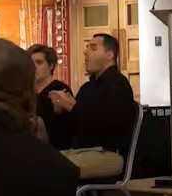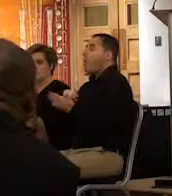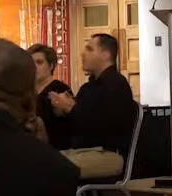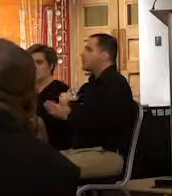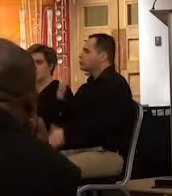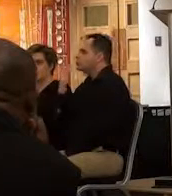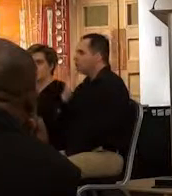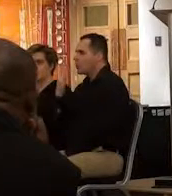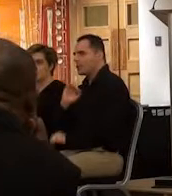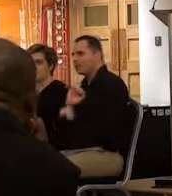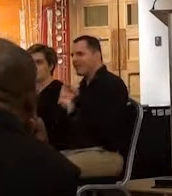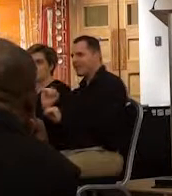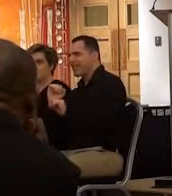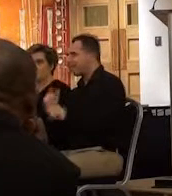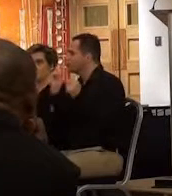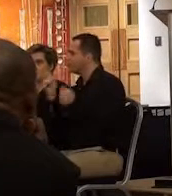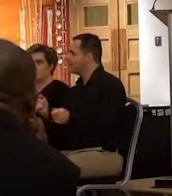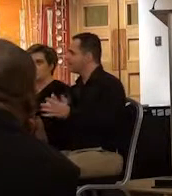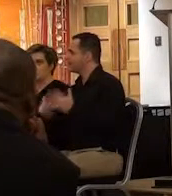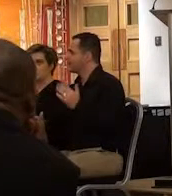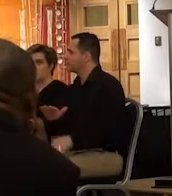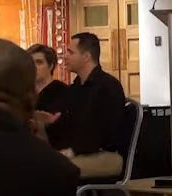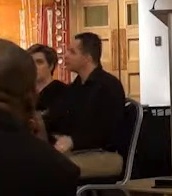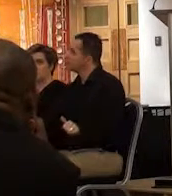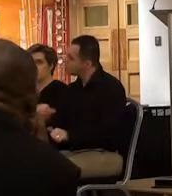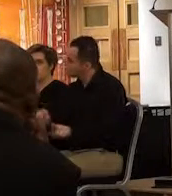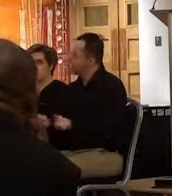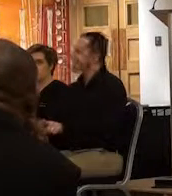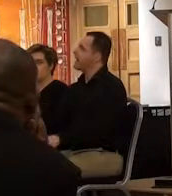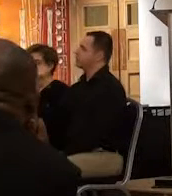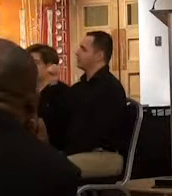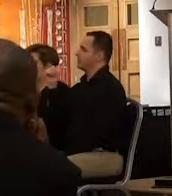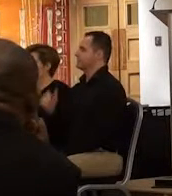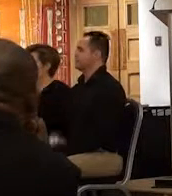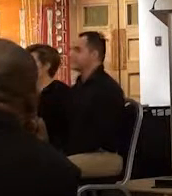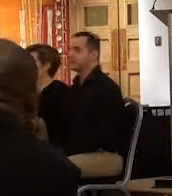obvious. Thank you for that, Susie. So there is a